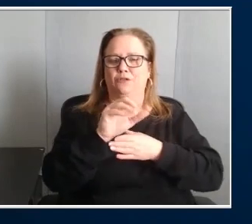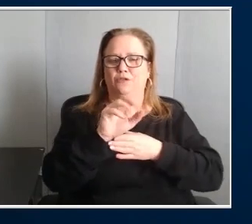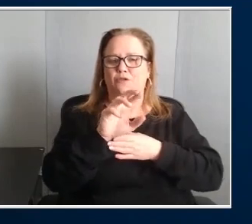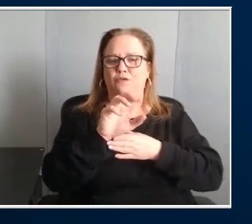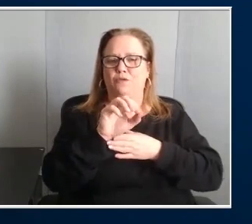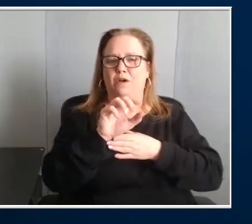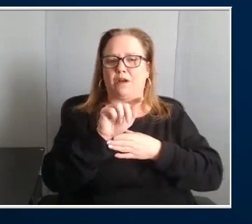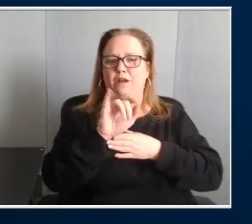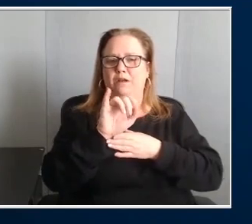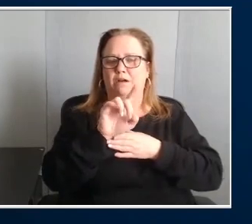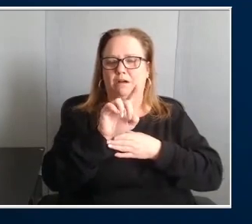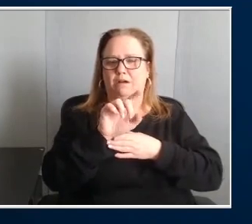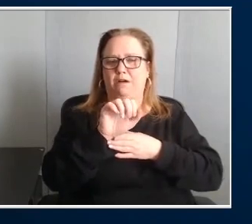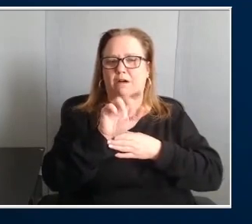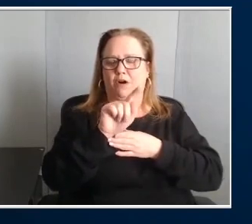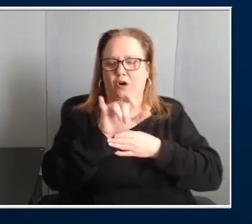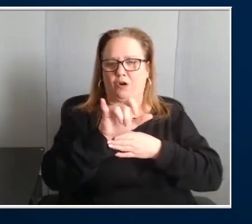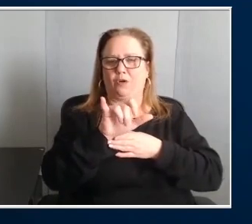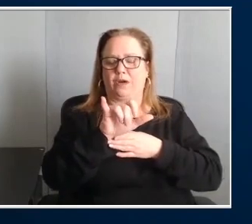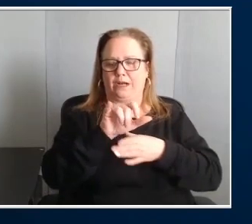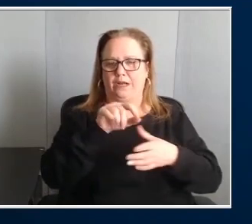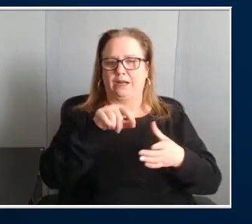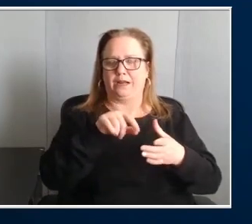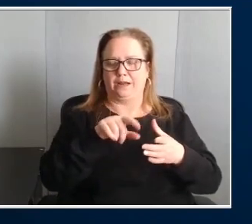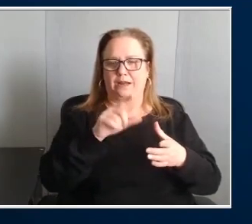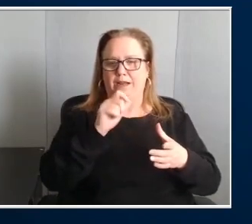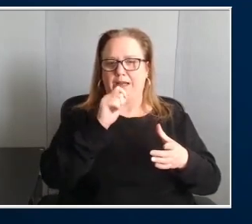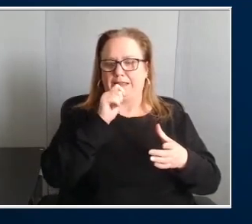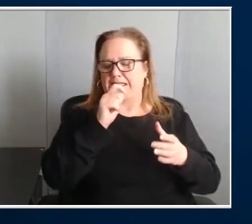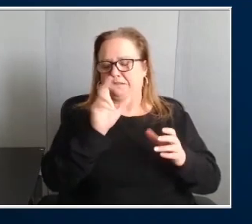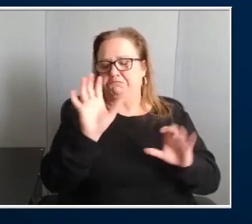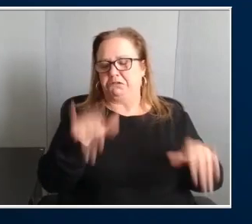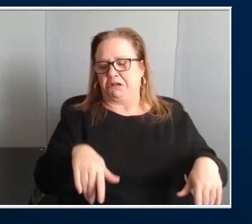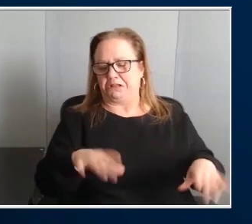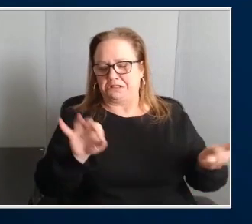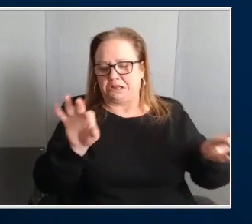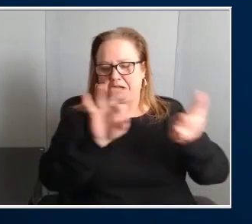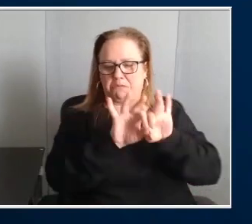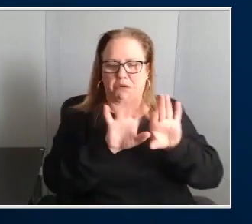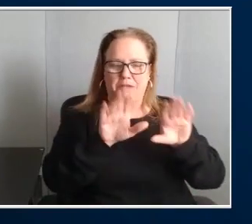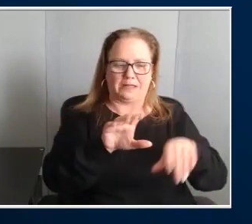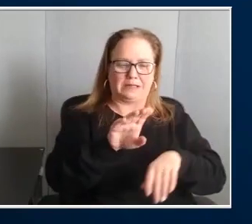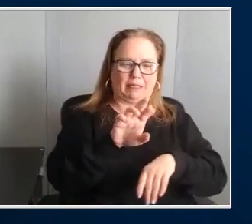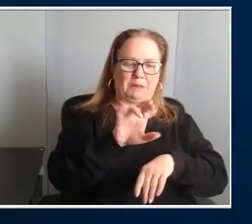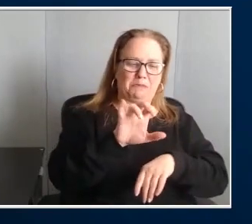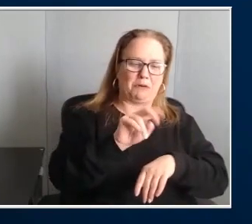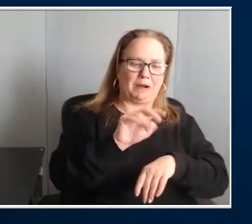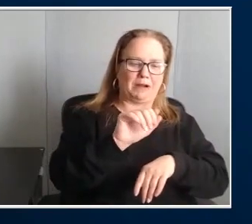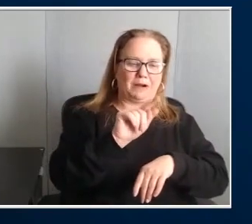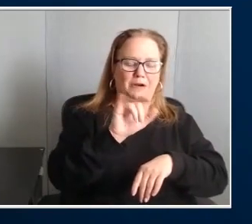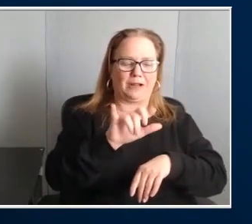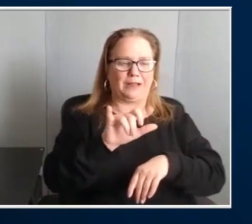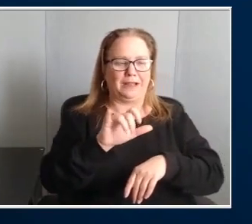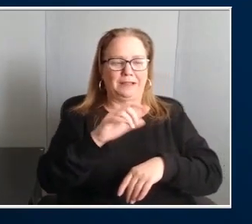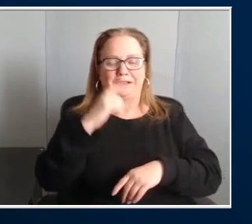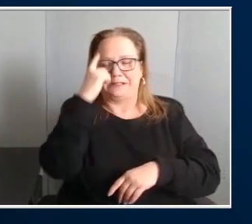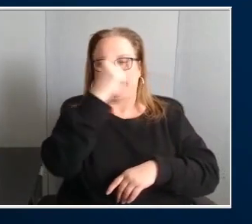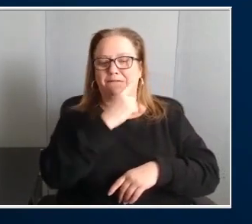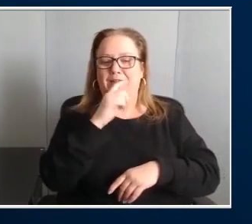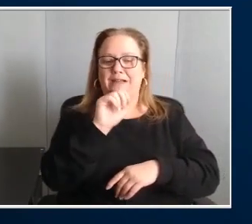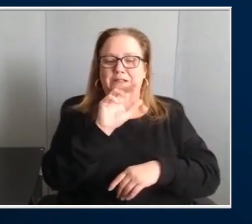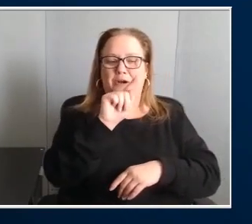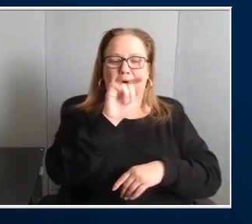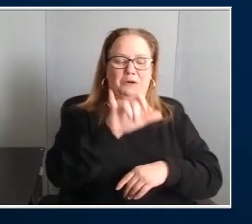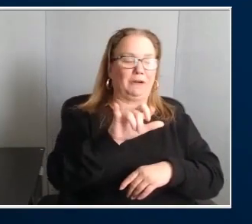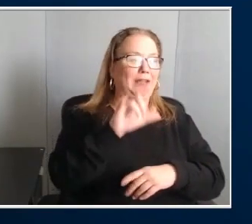supplies the face, the scalp. Now you look like that's just not as important. Man. That's not the brain artery. That's just the face artery. That's the brain artery